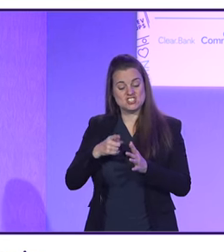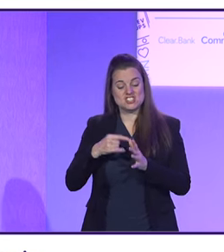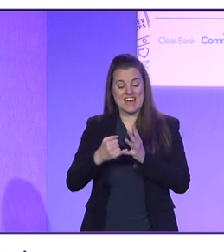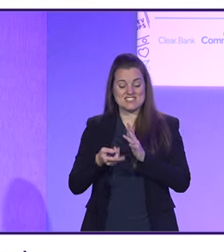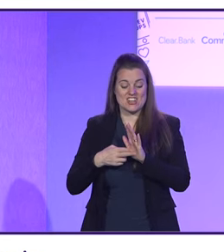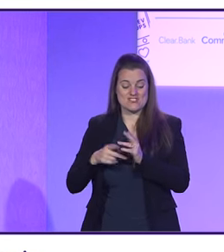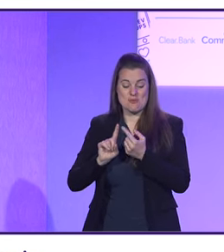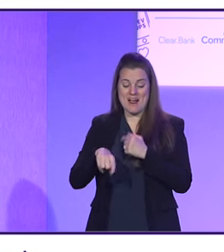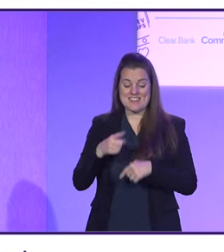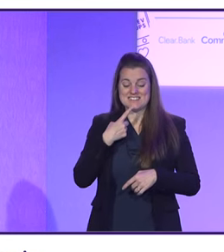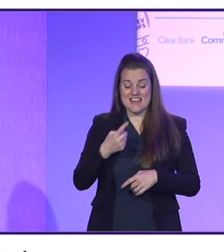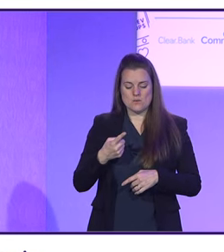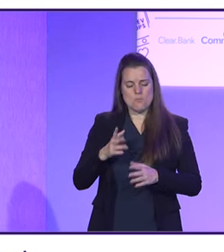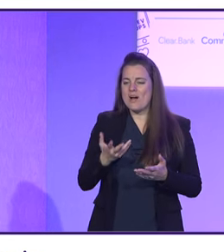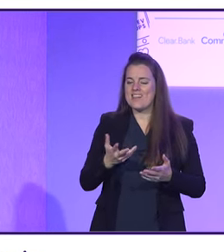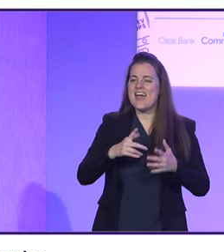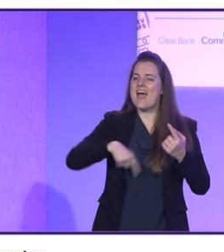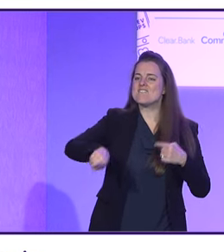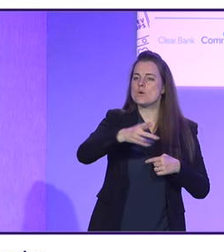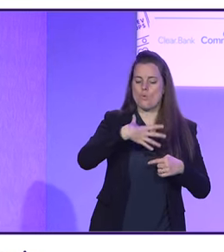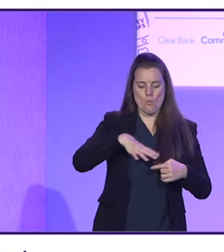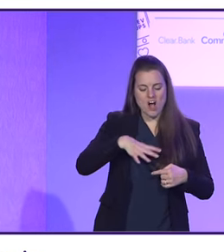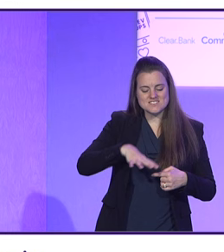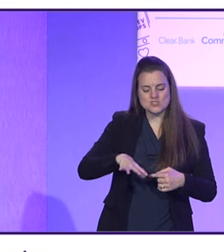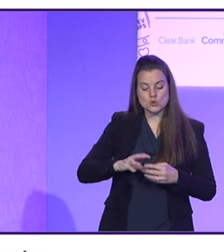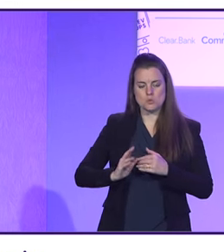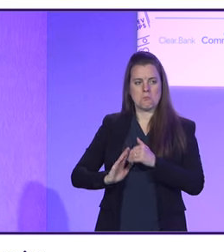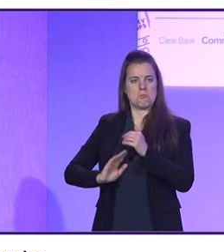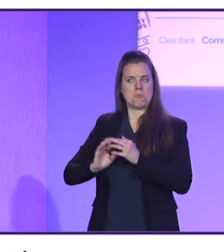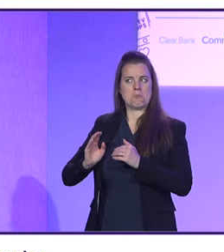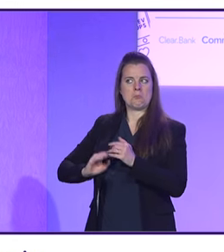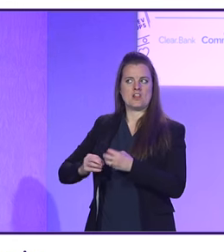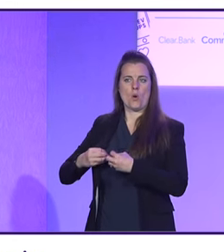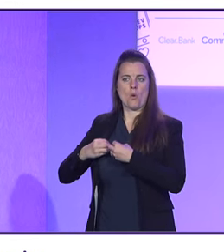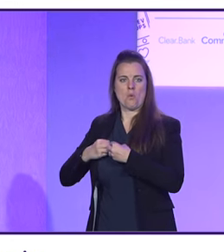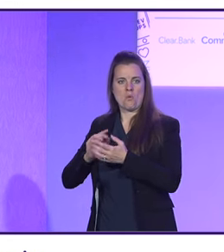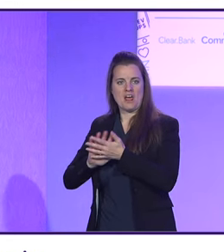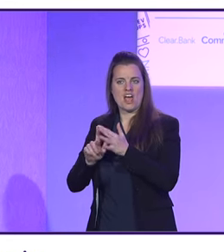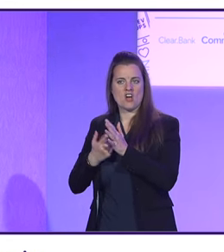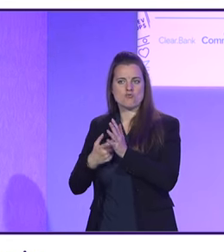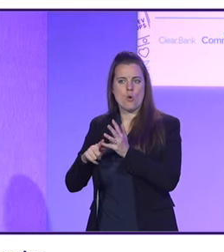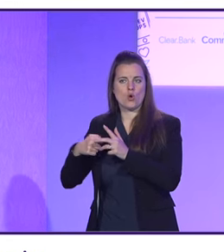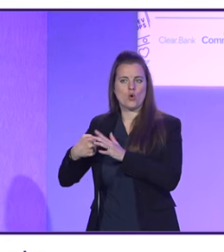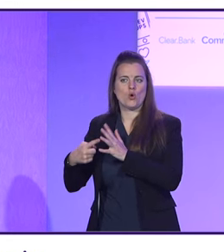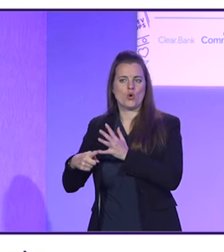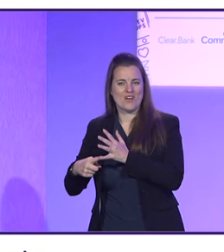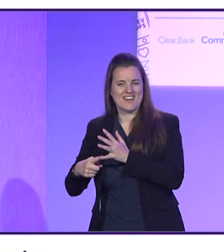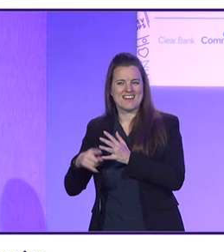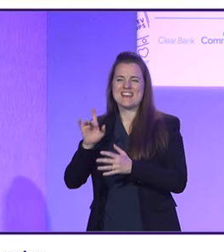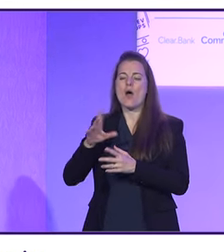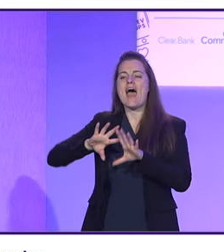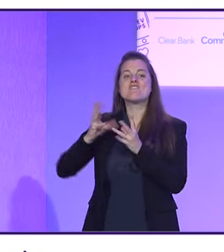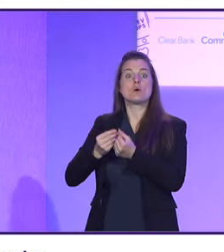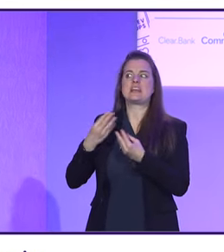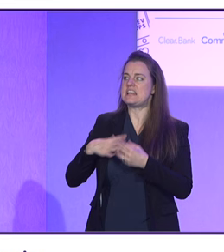everyone wants Heroku just built by them. Everyone wants those capabilities, everyone wants that smooth experience, but they need it